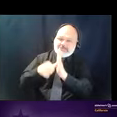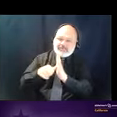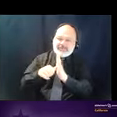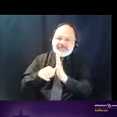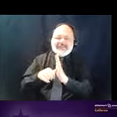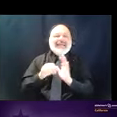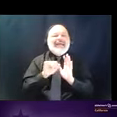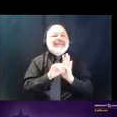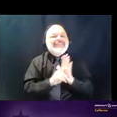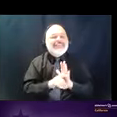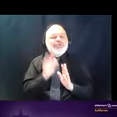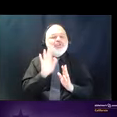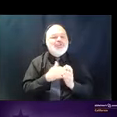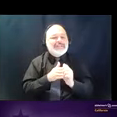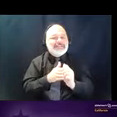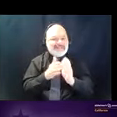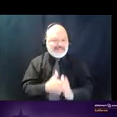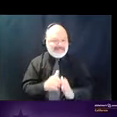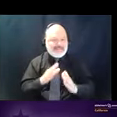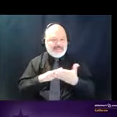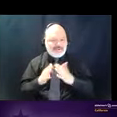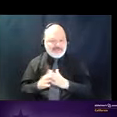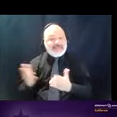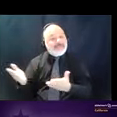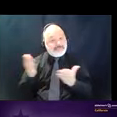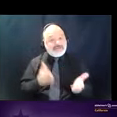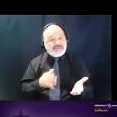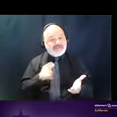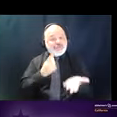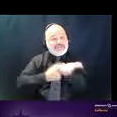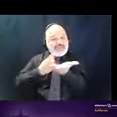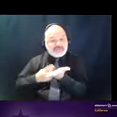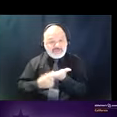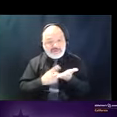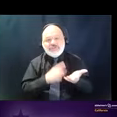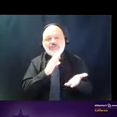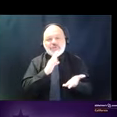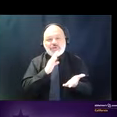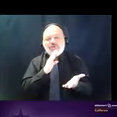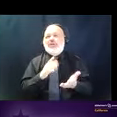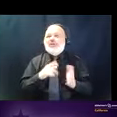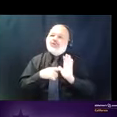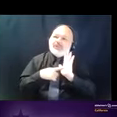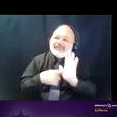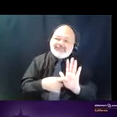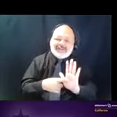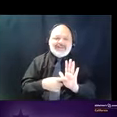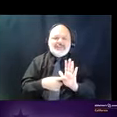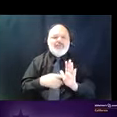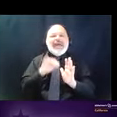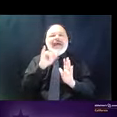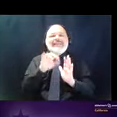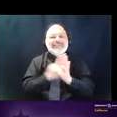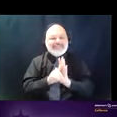identifying those leaders in our communities and then bring them to discuss, to talk, to reflect, to identify what